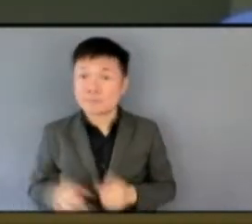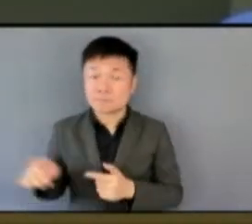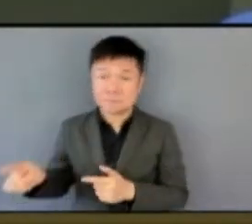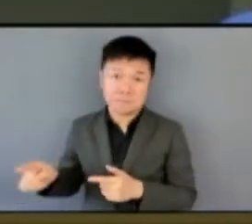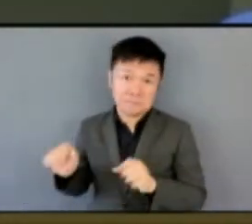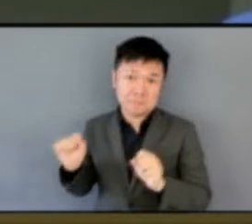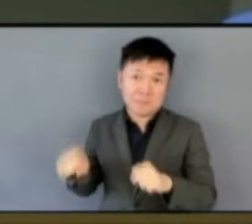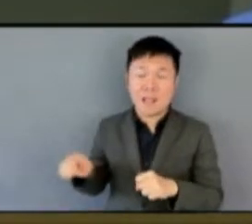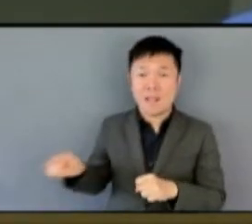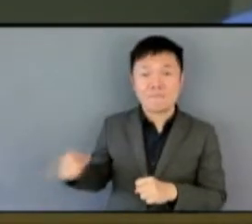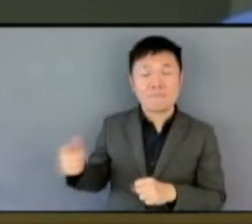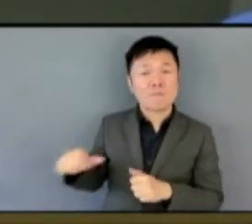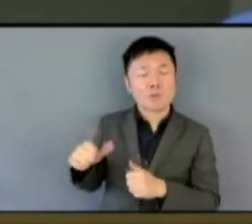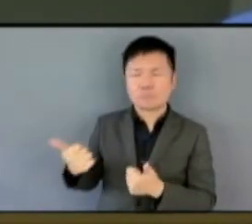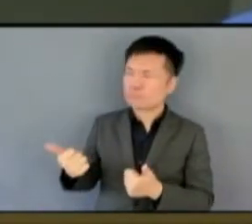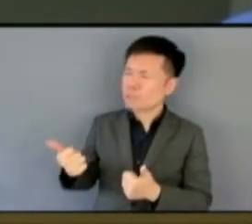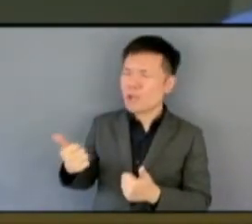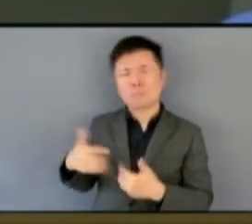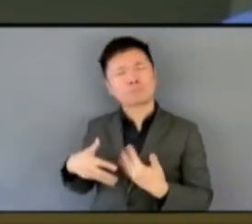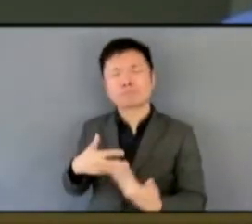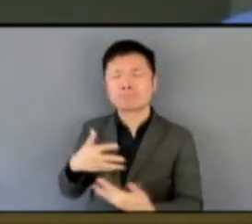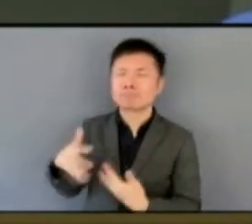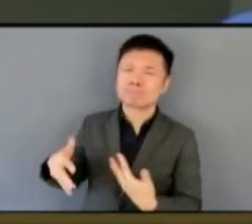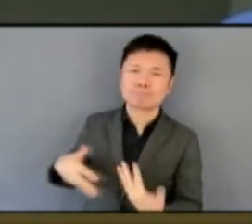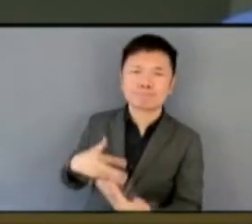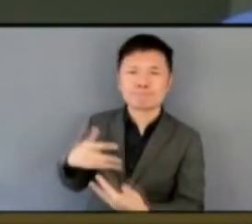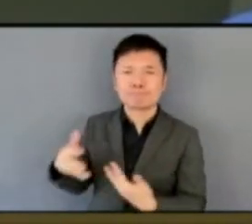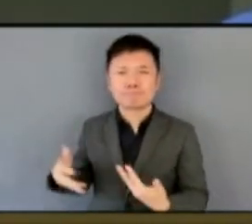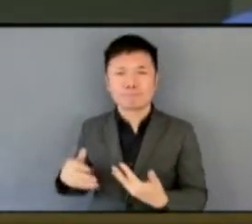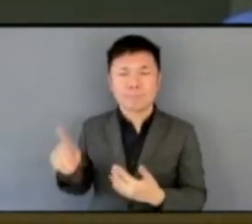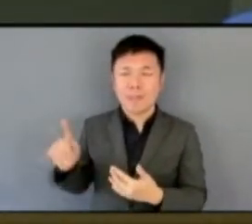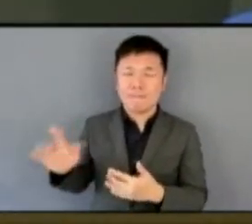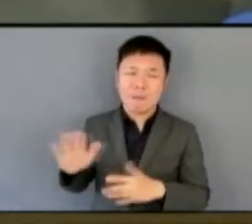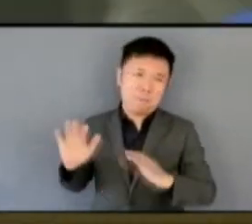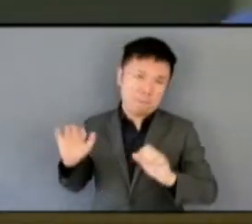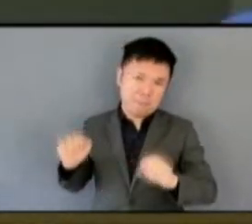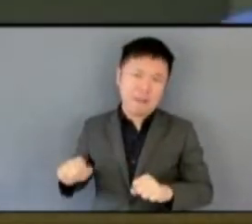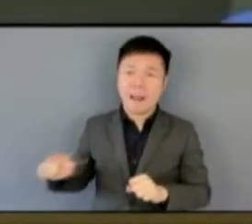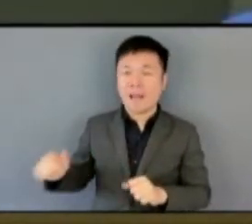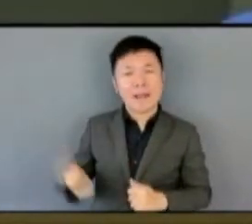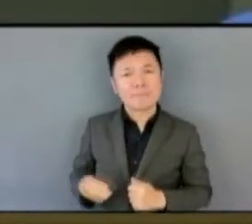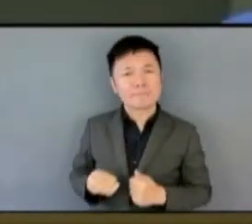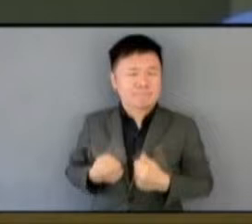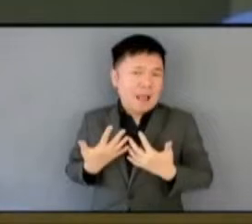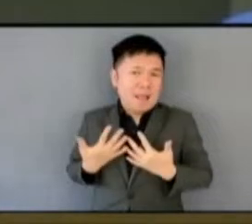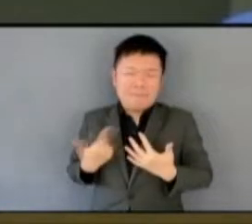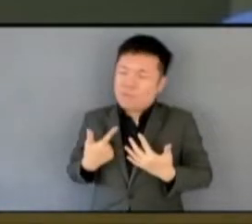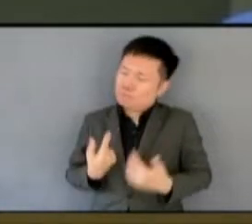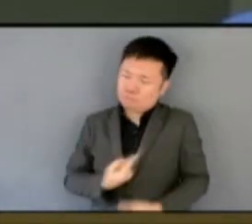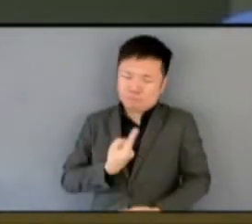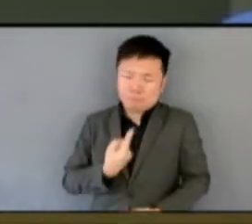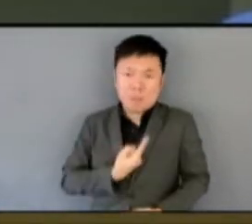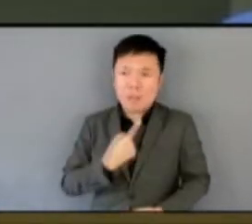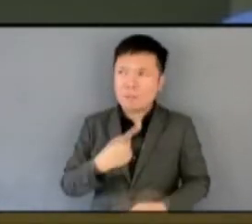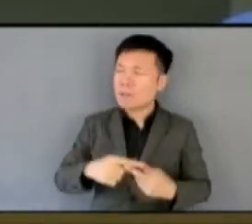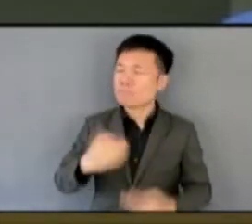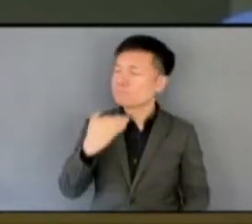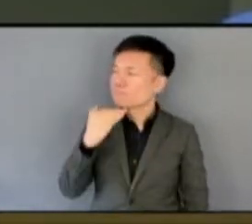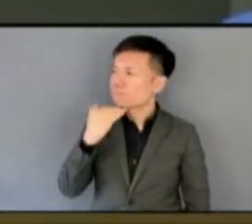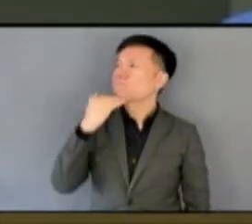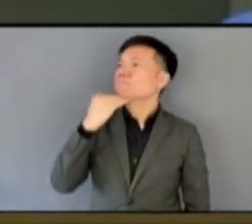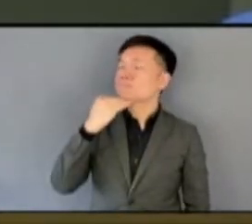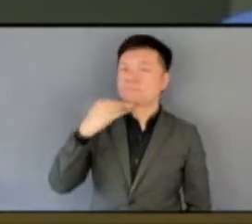and socially active, and their rights, including the rights to live independently and with dignity in the community, must be